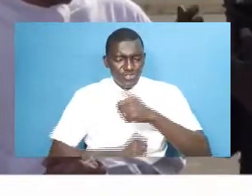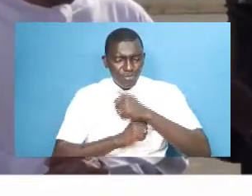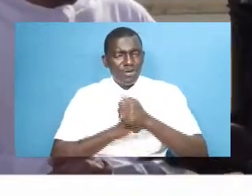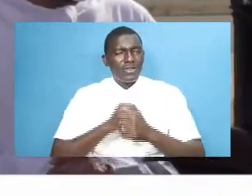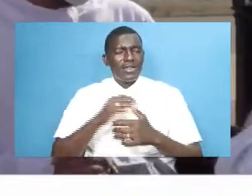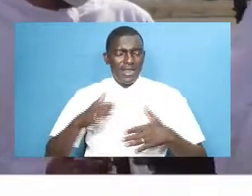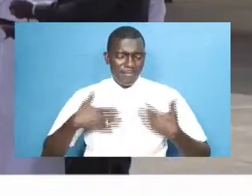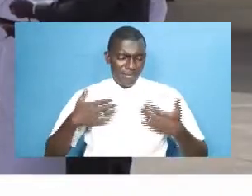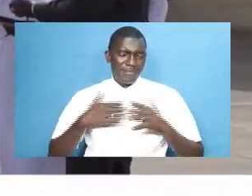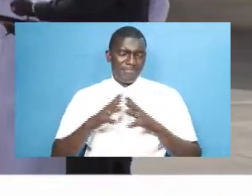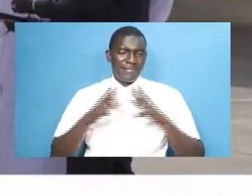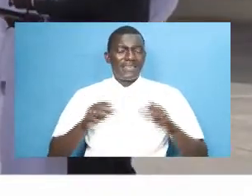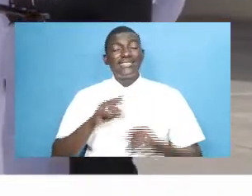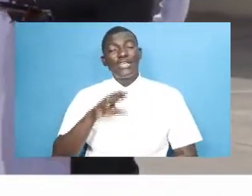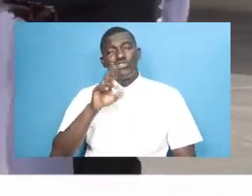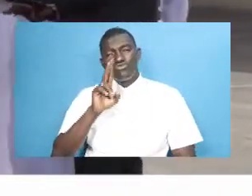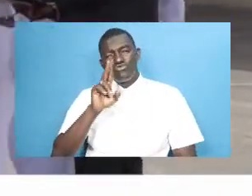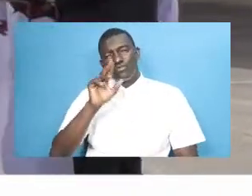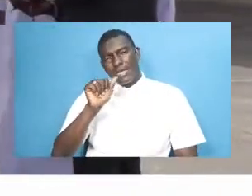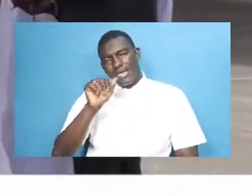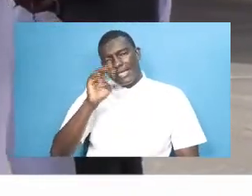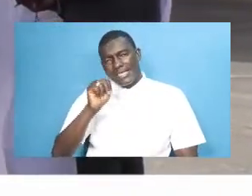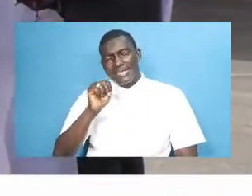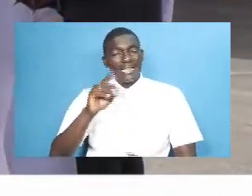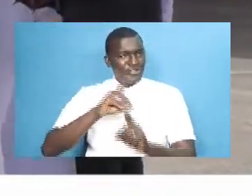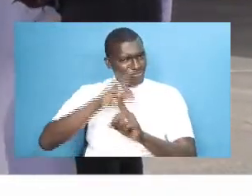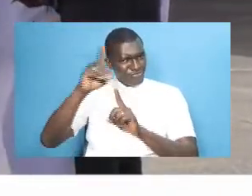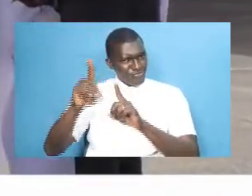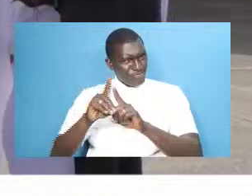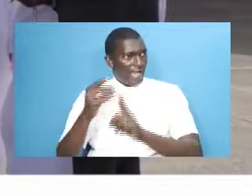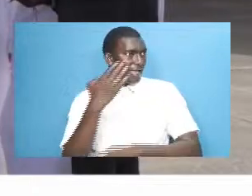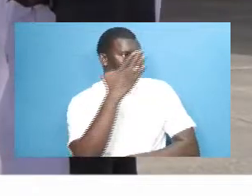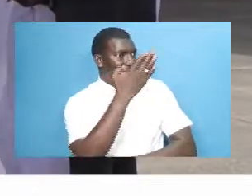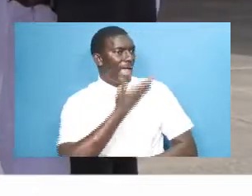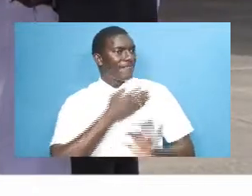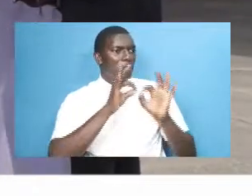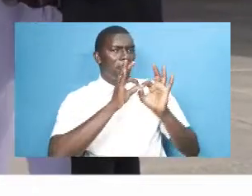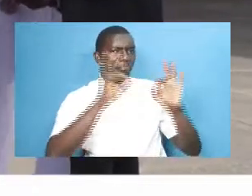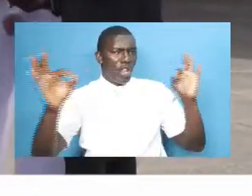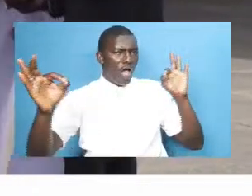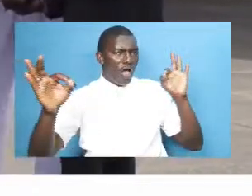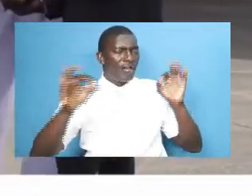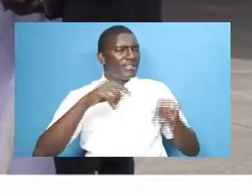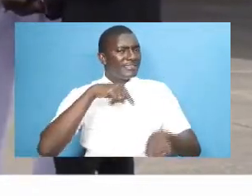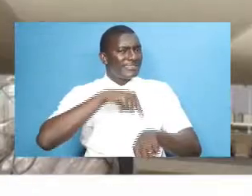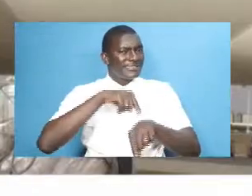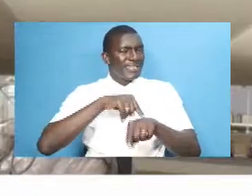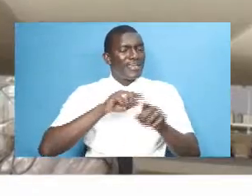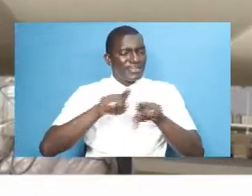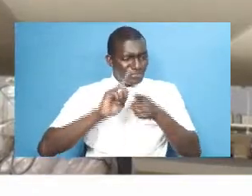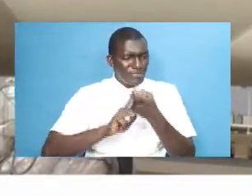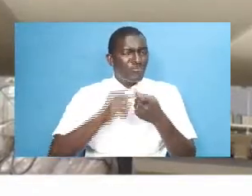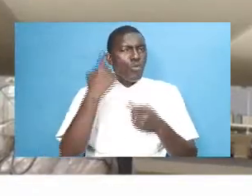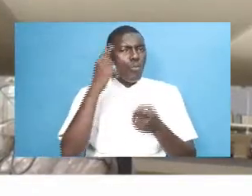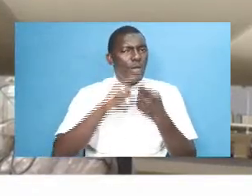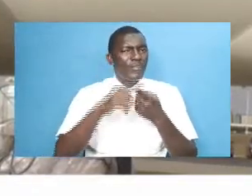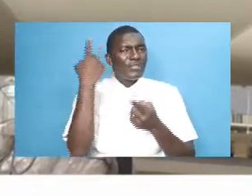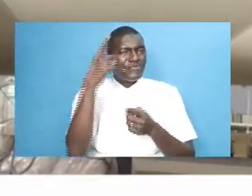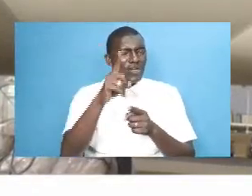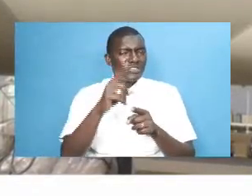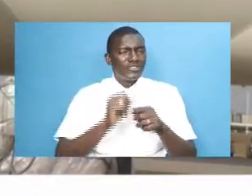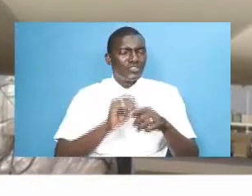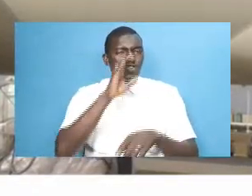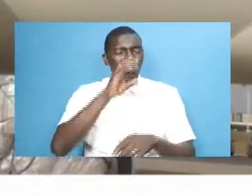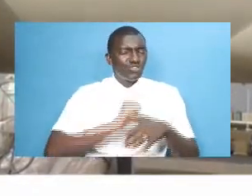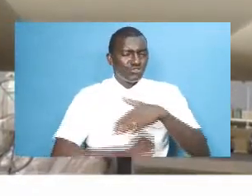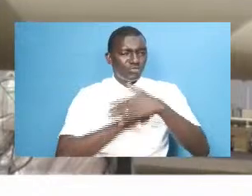Gambia. He says the UAE has a long-standing relationship with the Gambia, and that they were one of the first countries to provide humanitarian